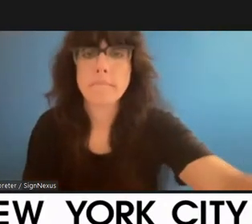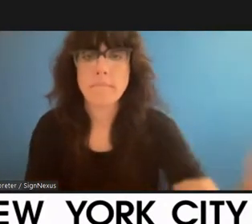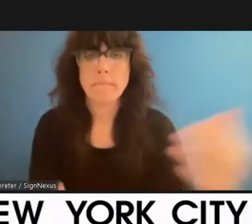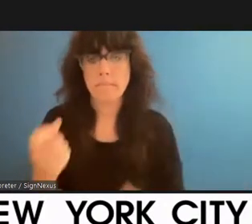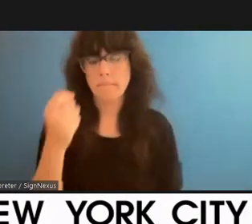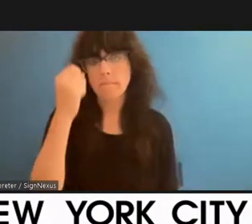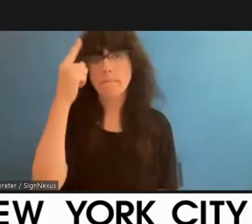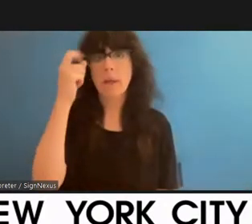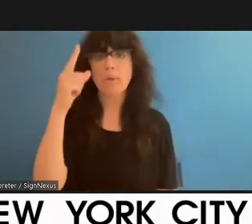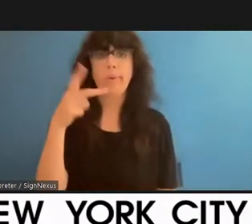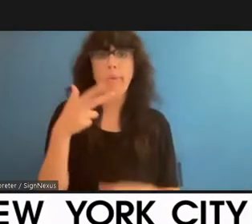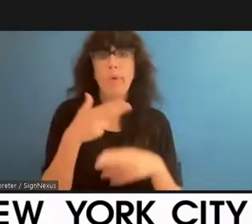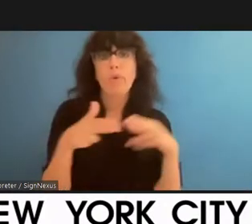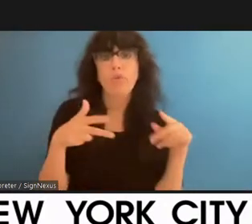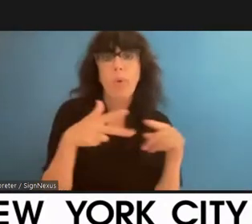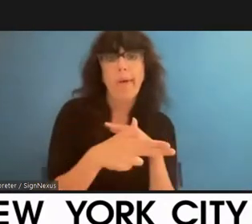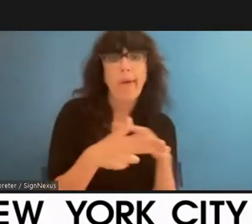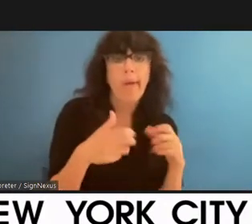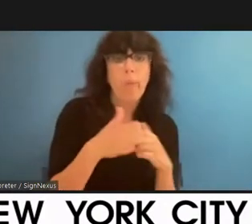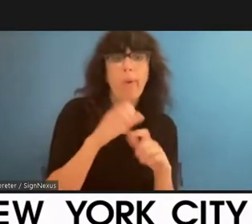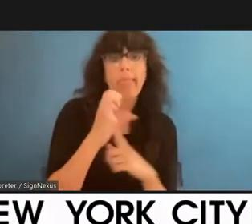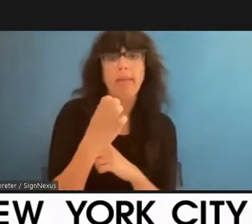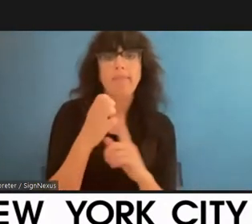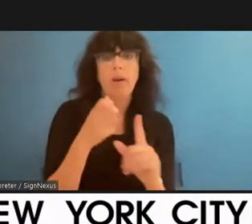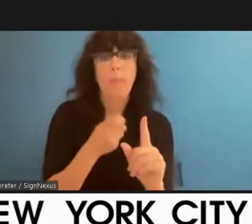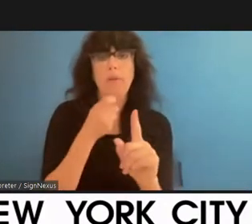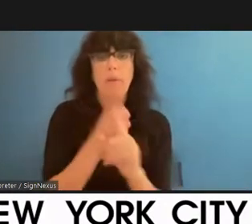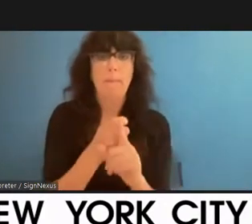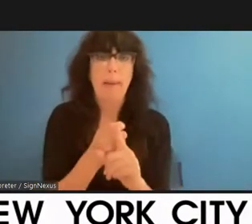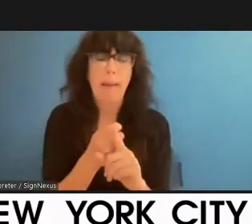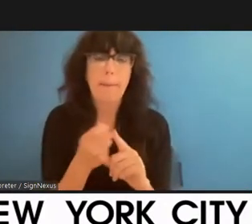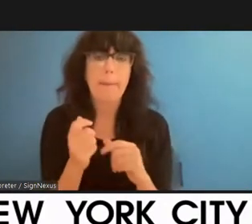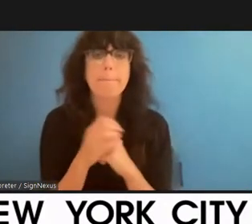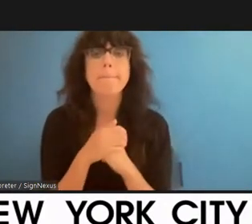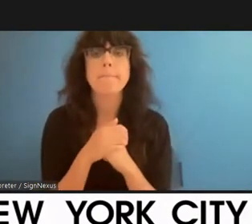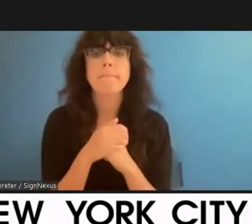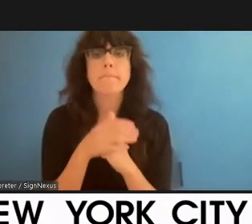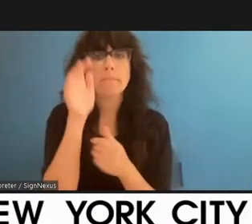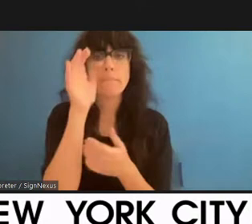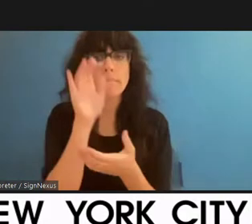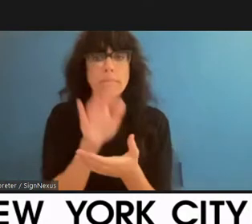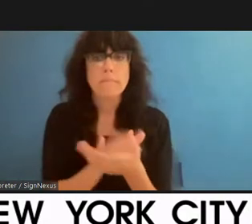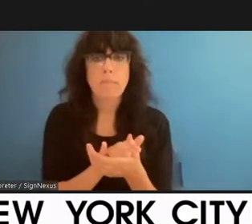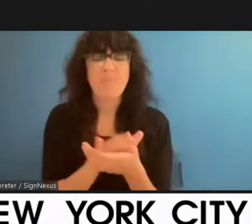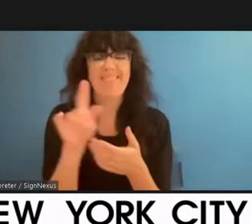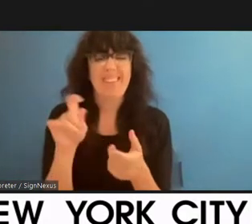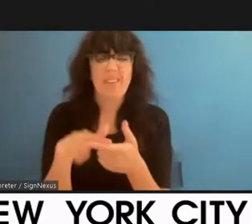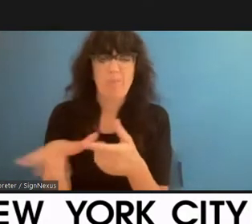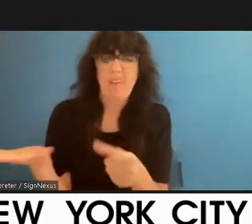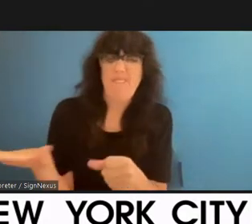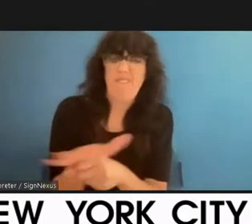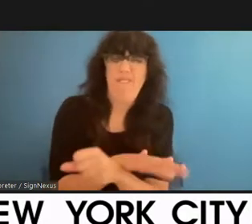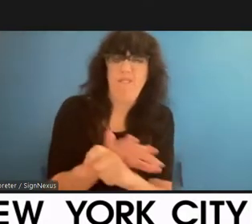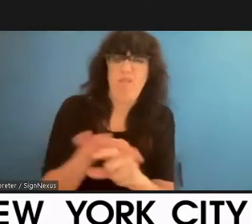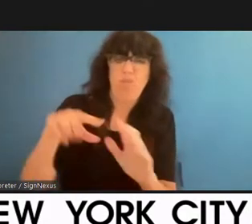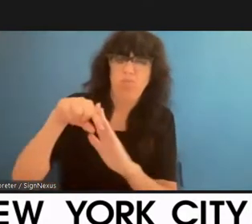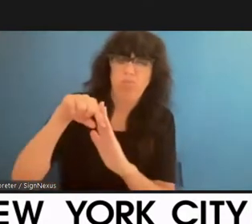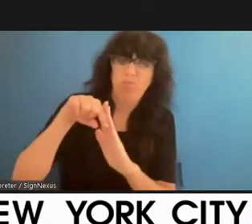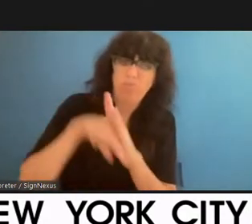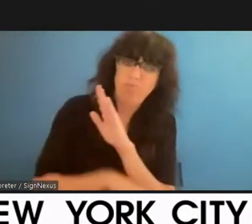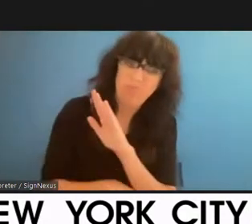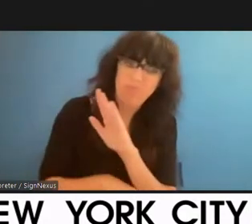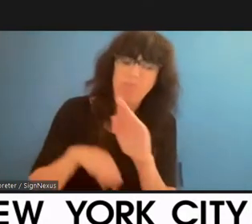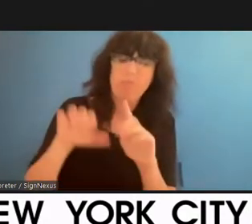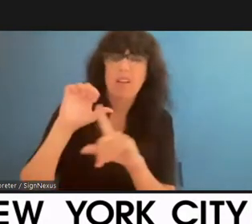here in terms of environmental impact and i believe that it needs to be a full thorough environmental impact